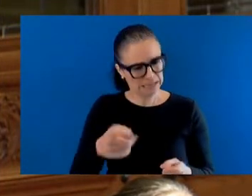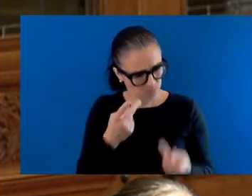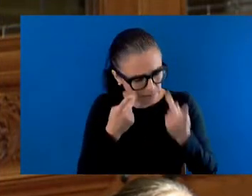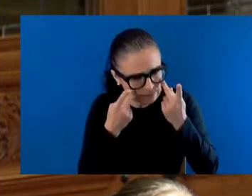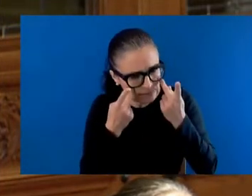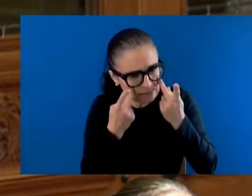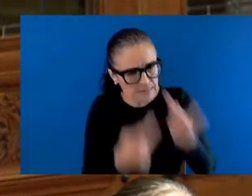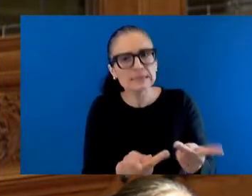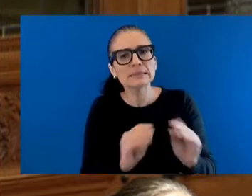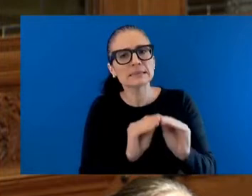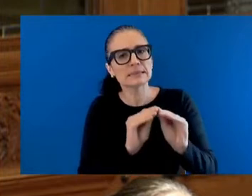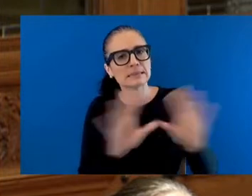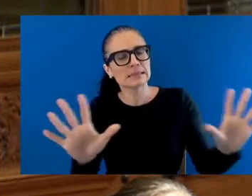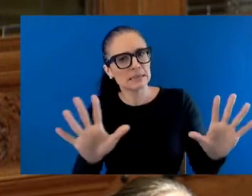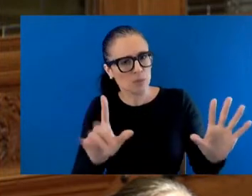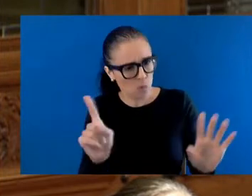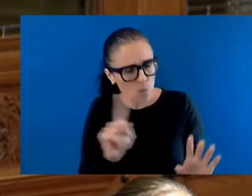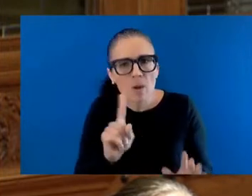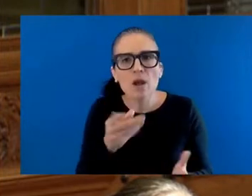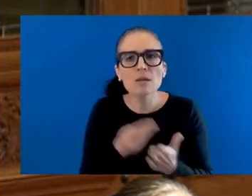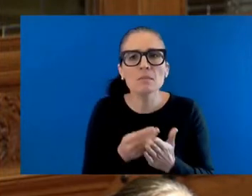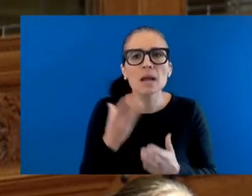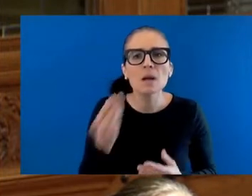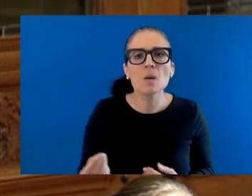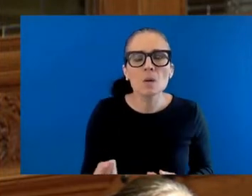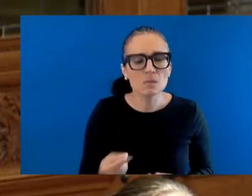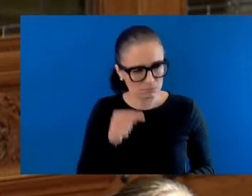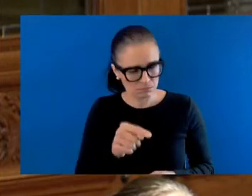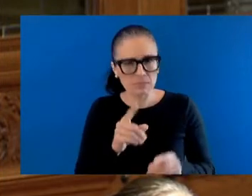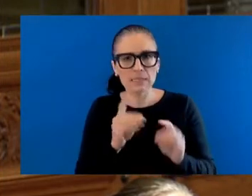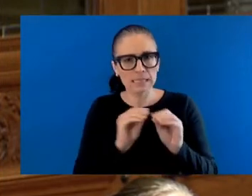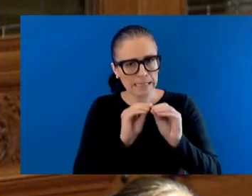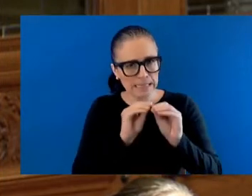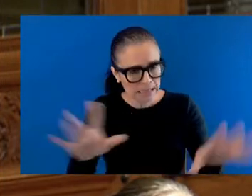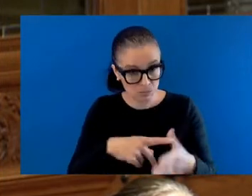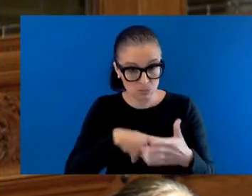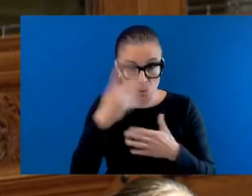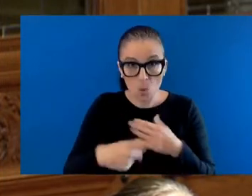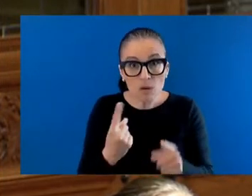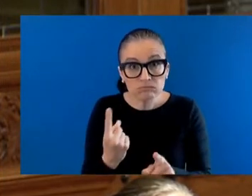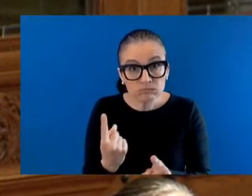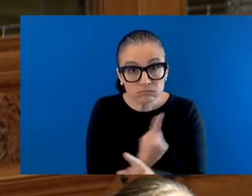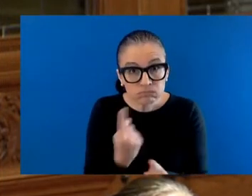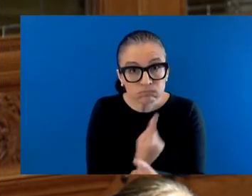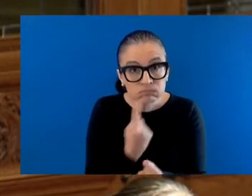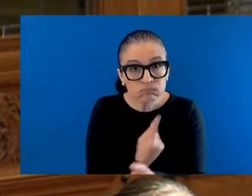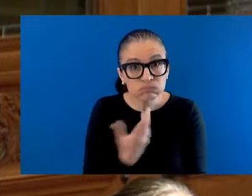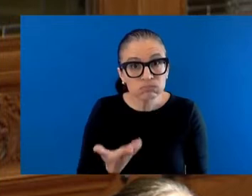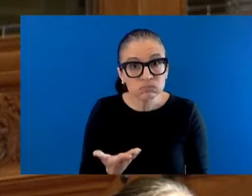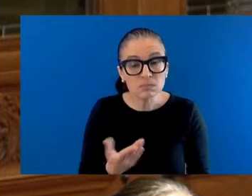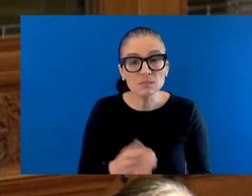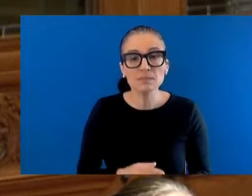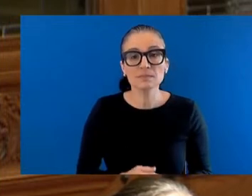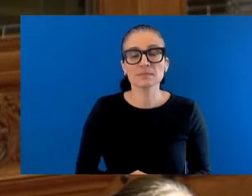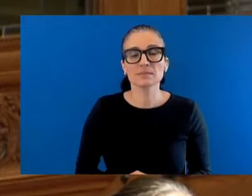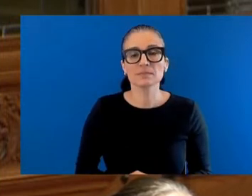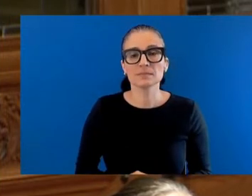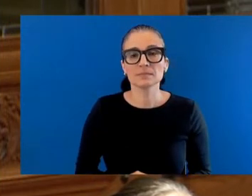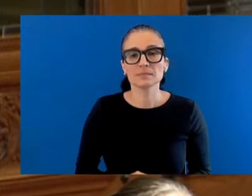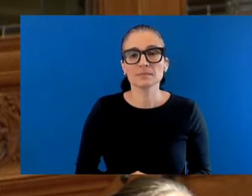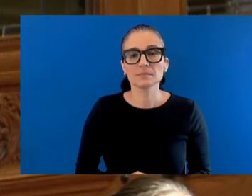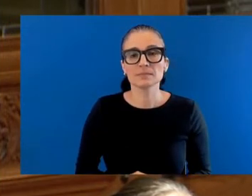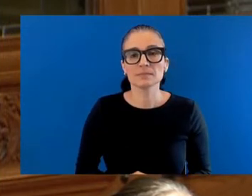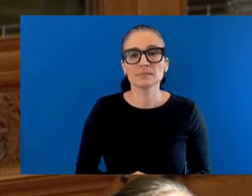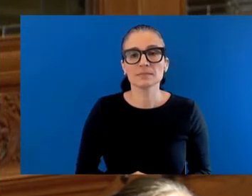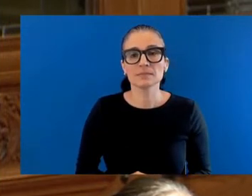being appropriately handled, that it is being handled in a way that does not create any distrust